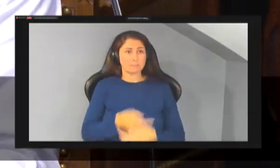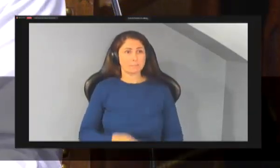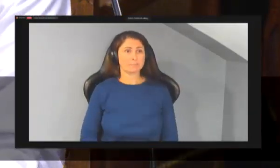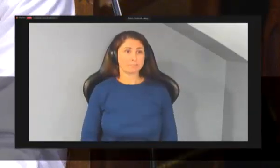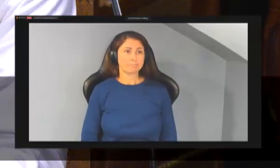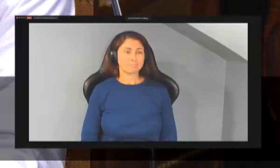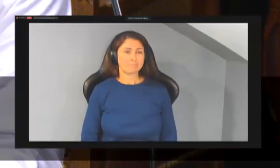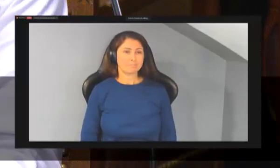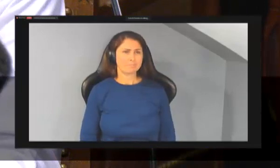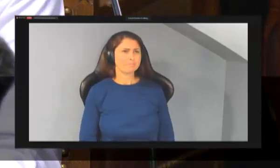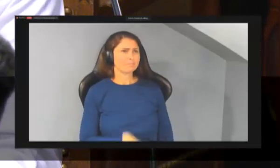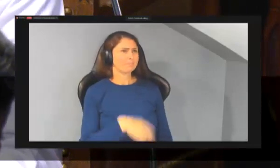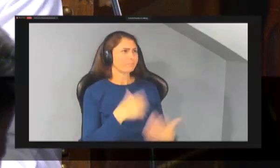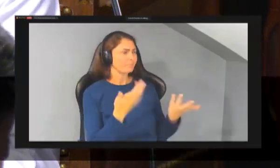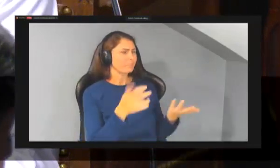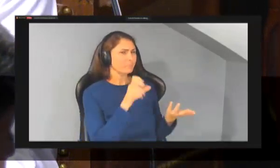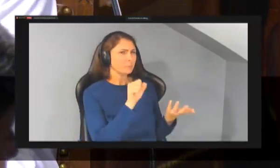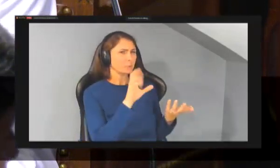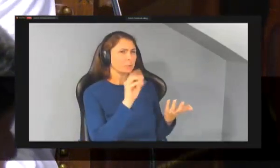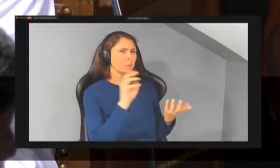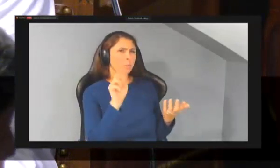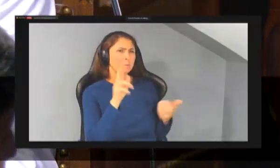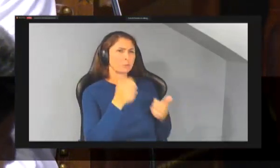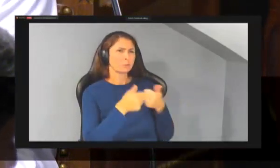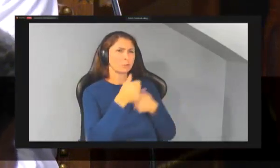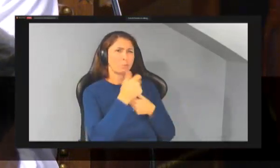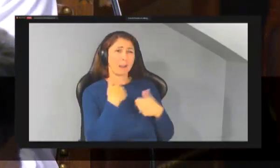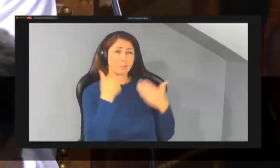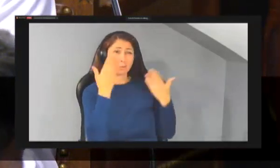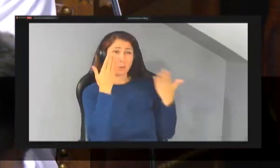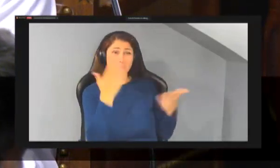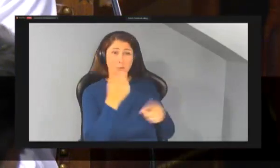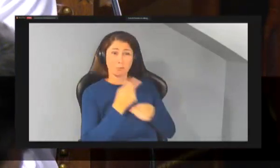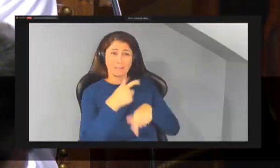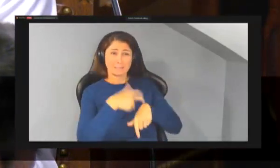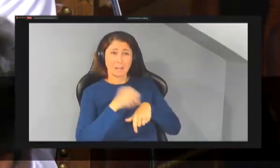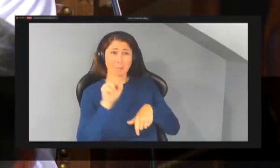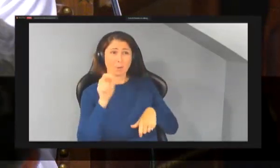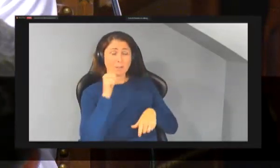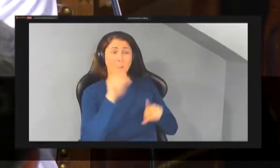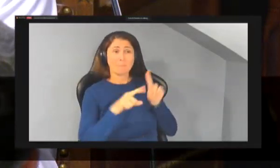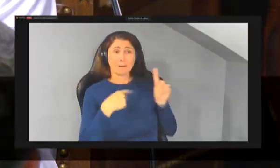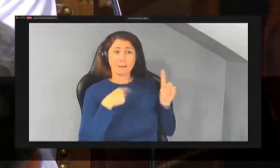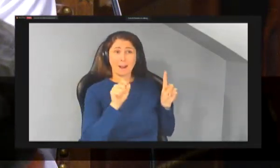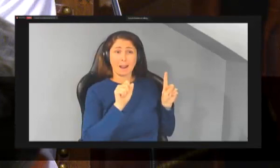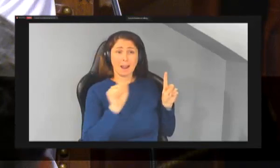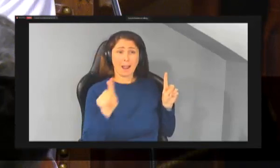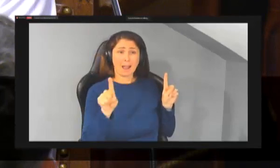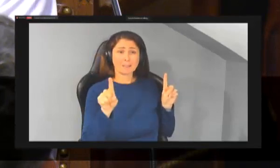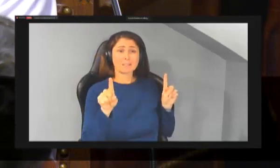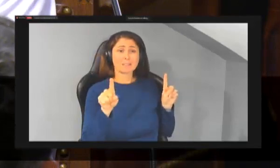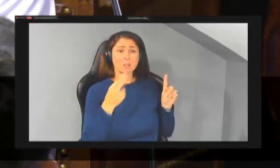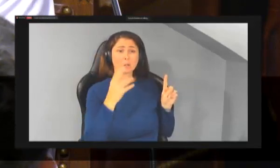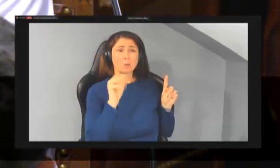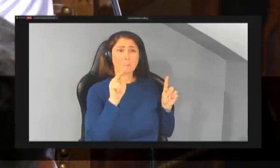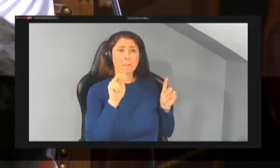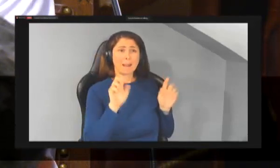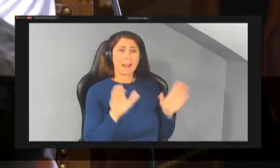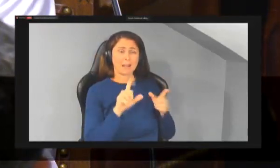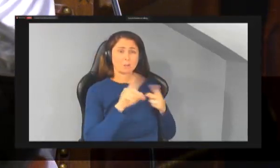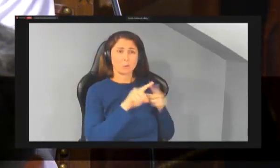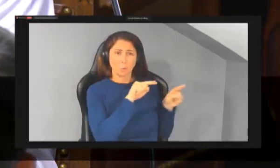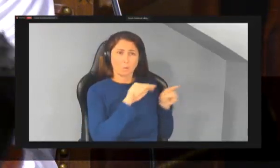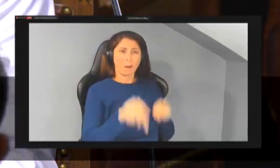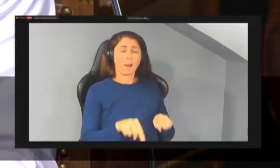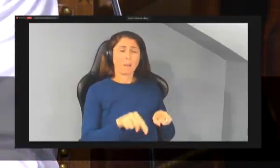So, Mr. Chair, I don't know if this is the right time to do this or not. I did ask Humane Action to come in and offer